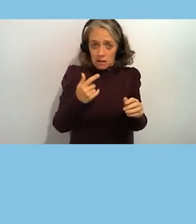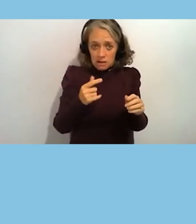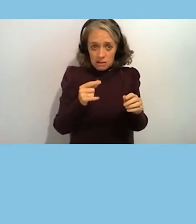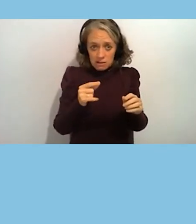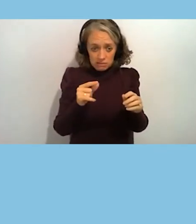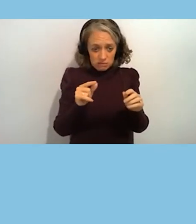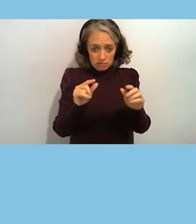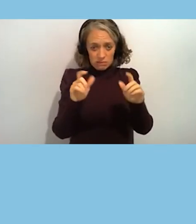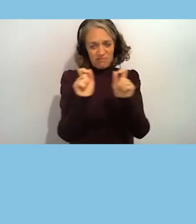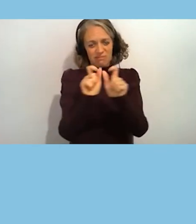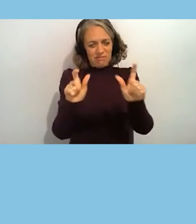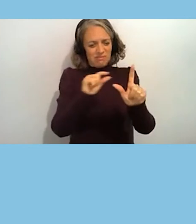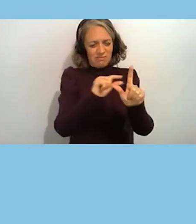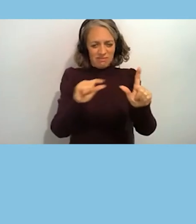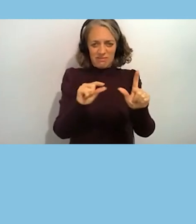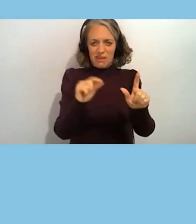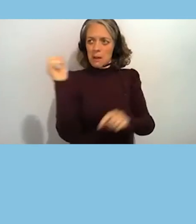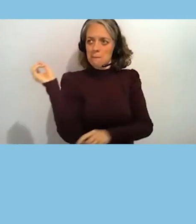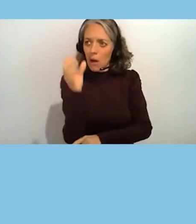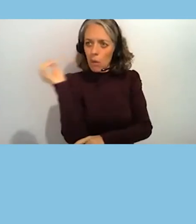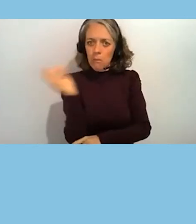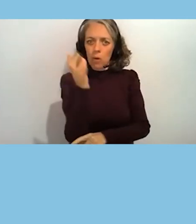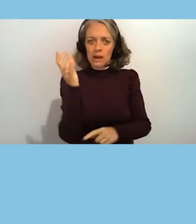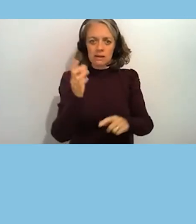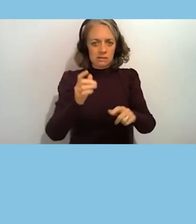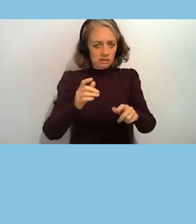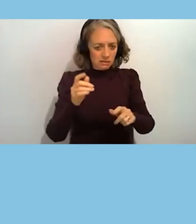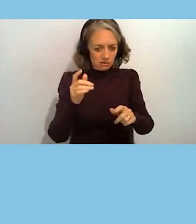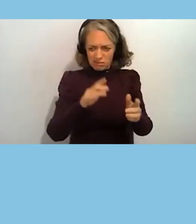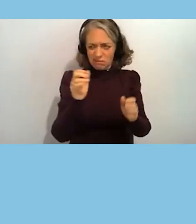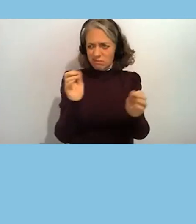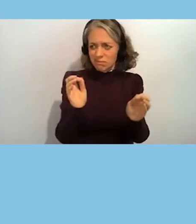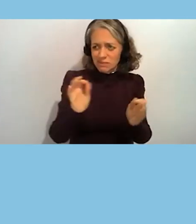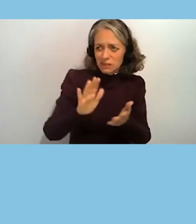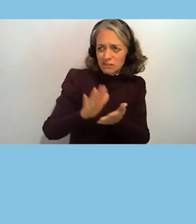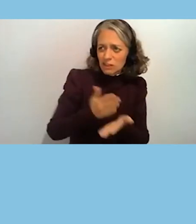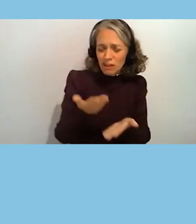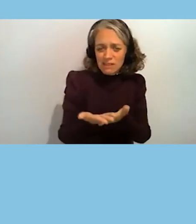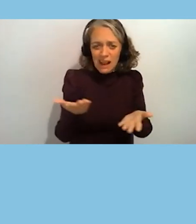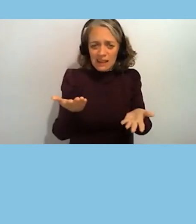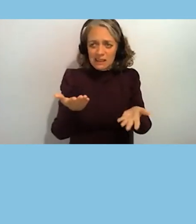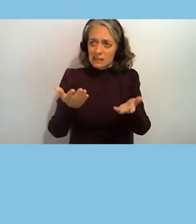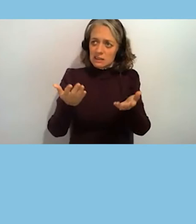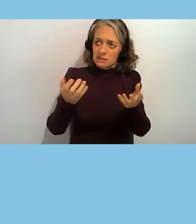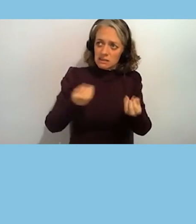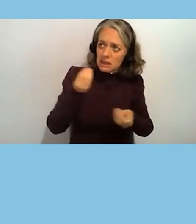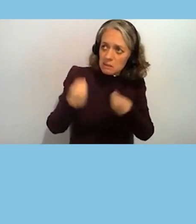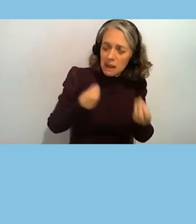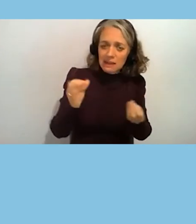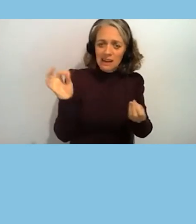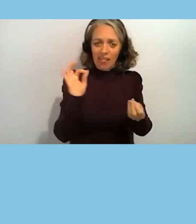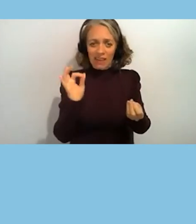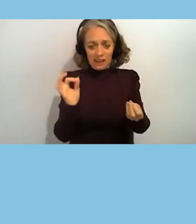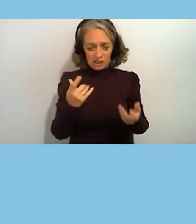their image. PowerPoints, slides, or charts are not translated into a non-visual register. This